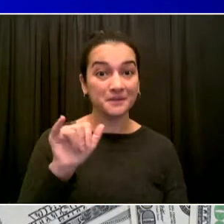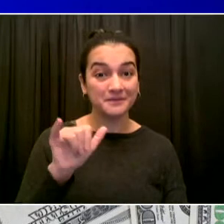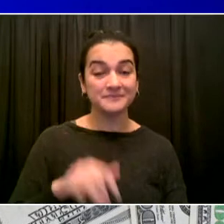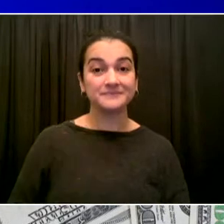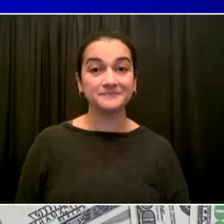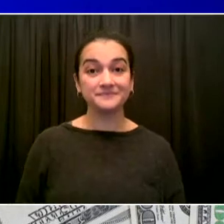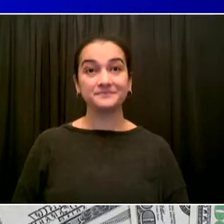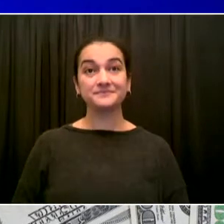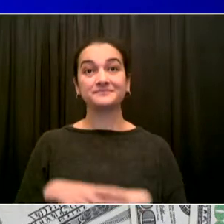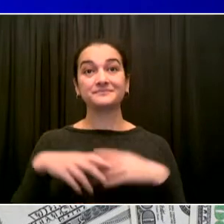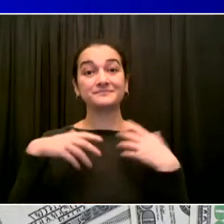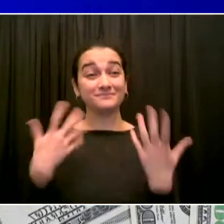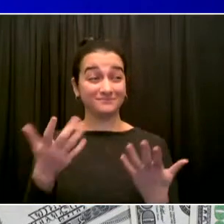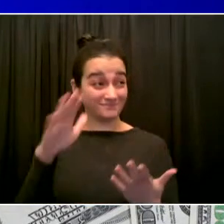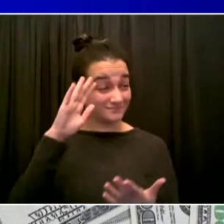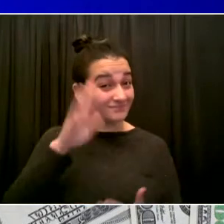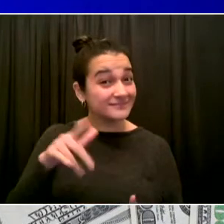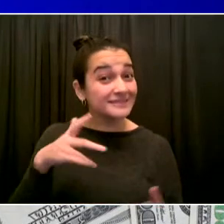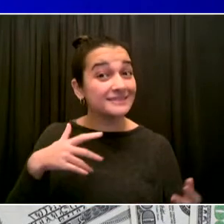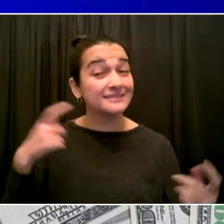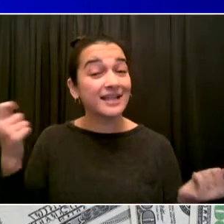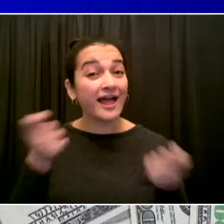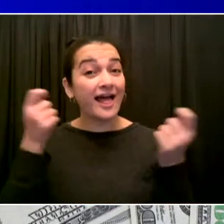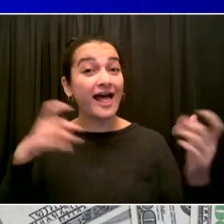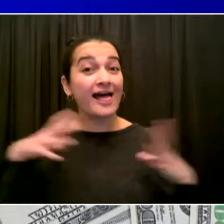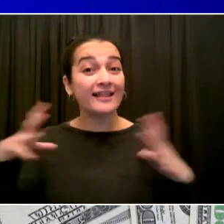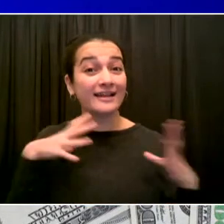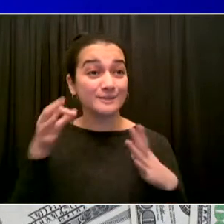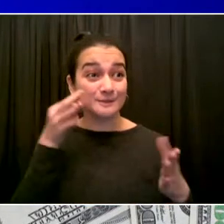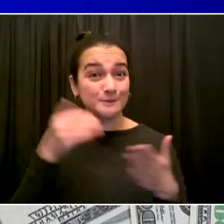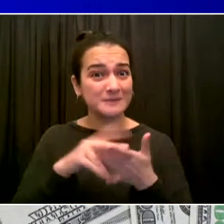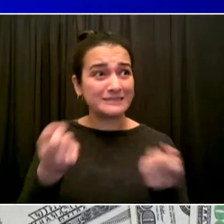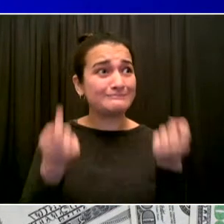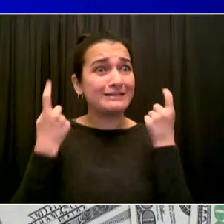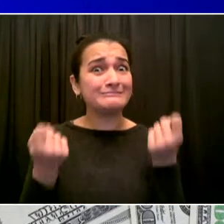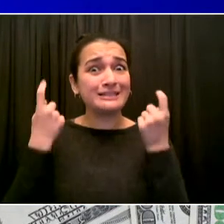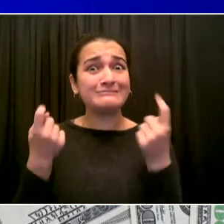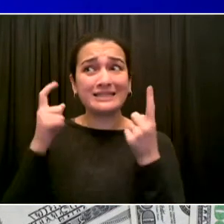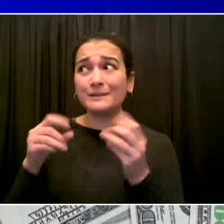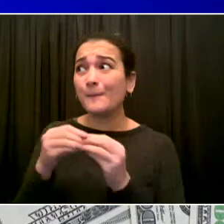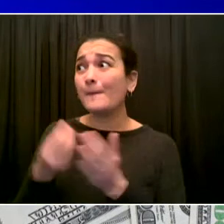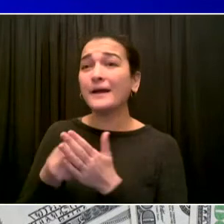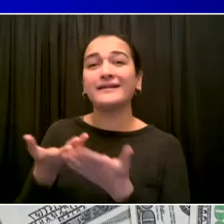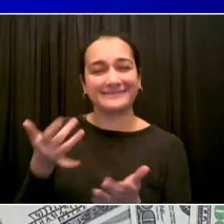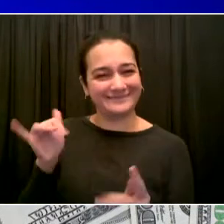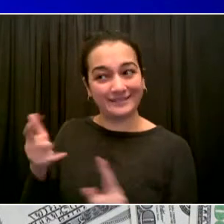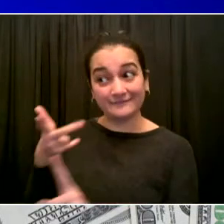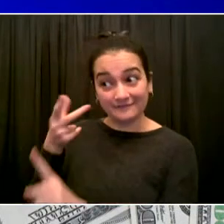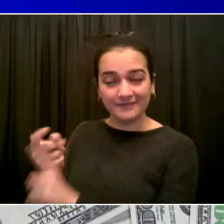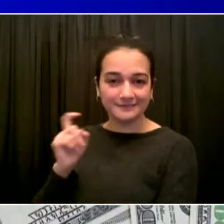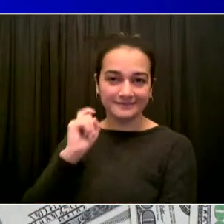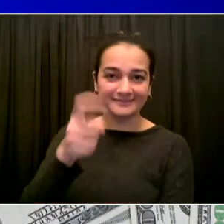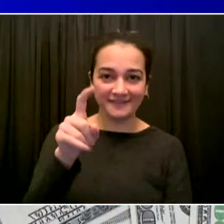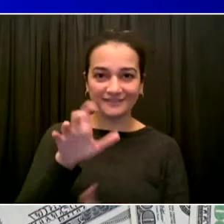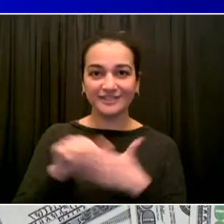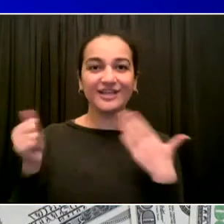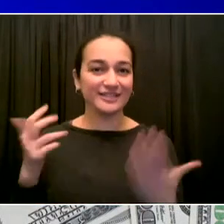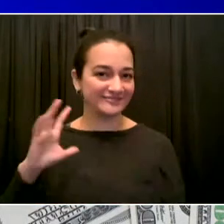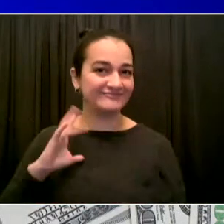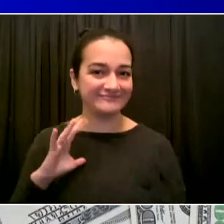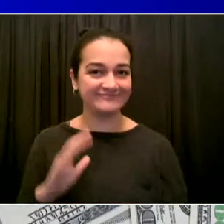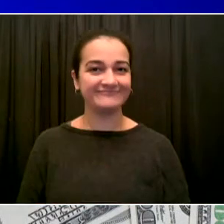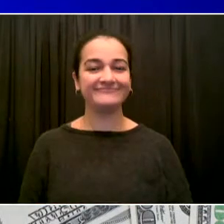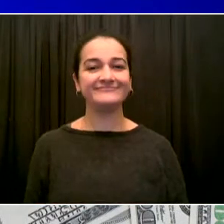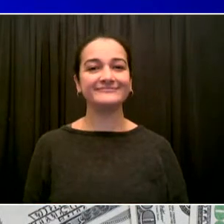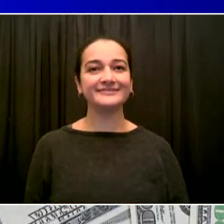400,000, 87,000 have been kids under 18. So it's really benefiting families, and it's making